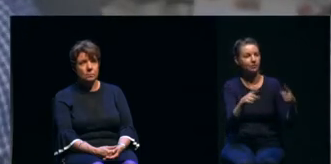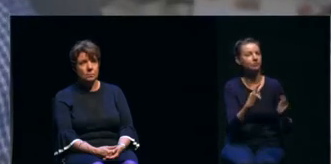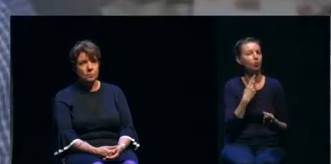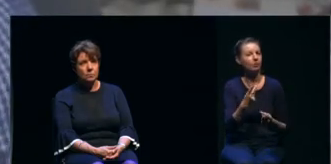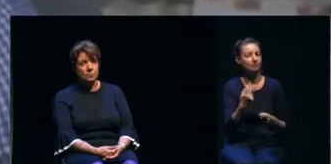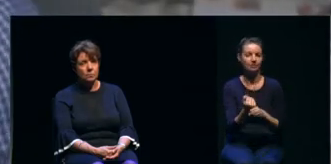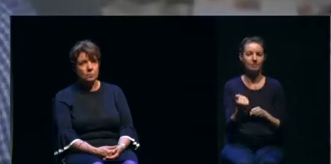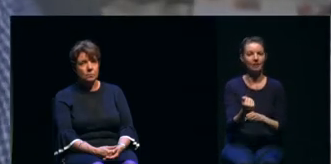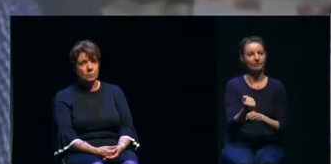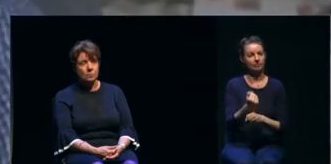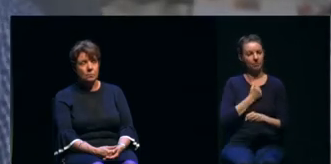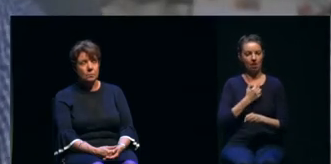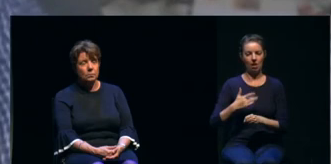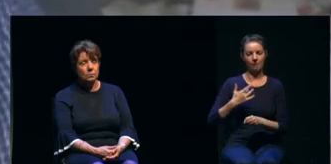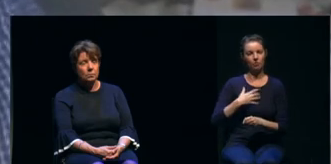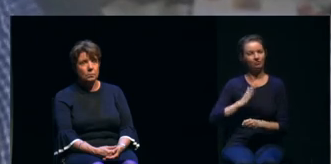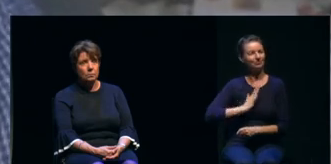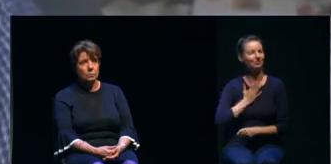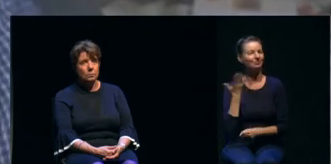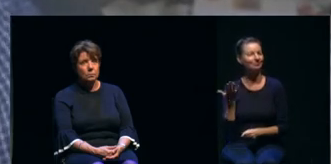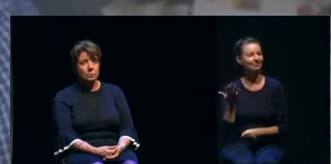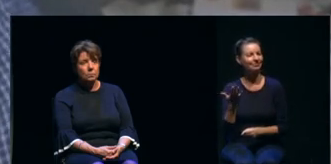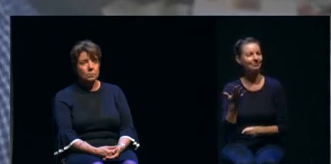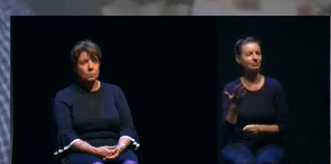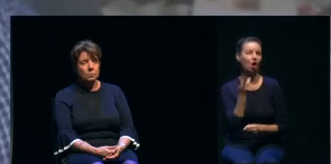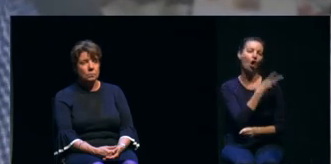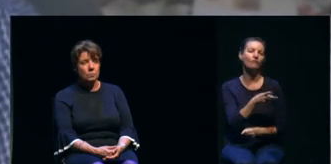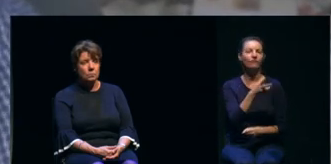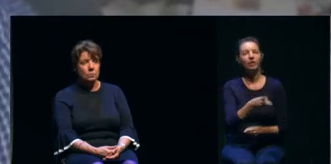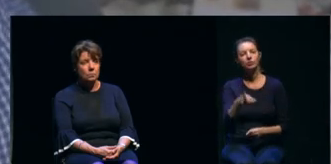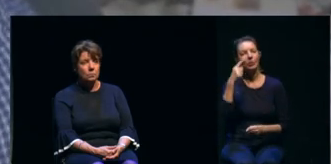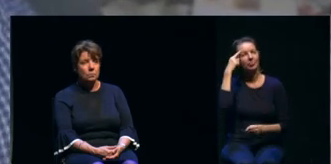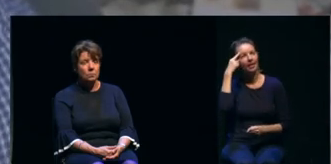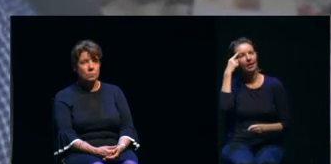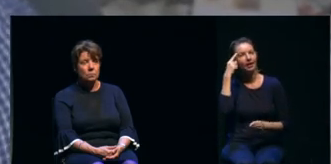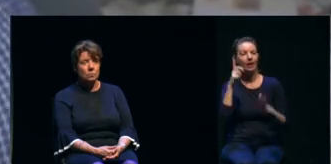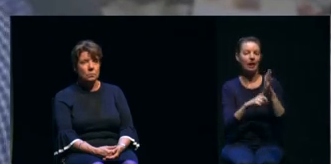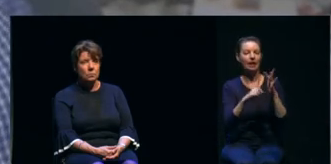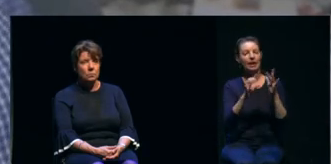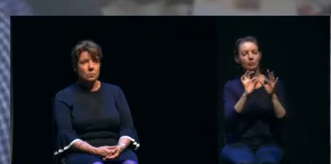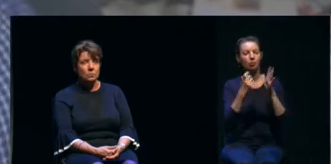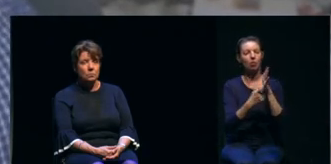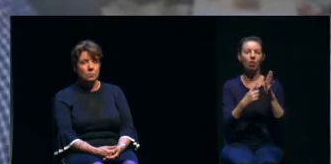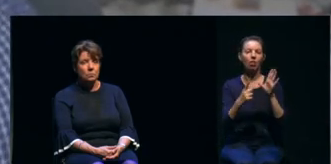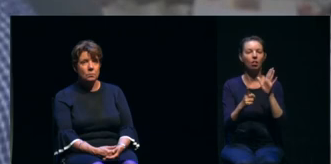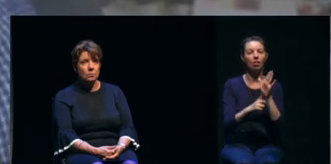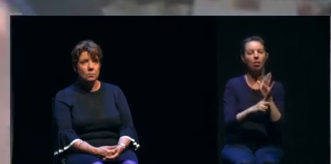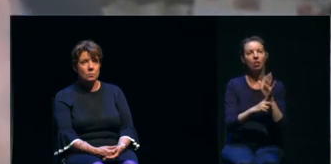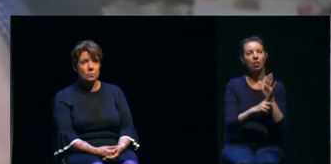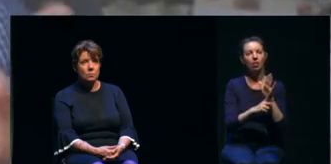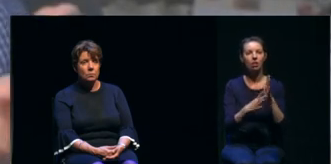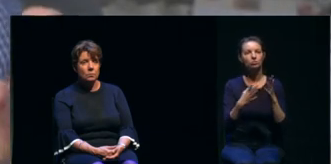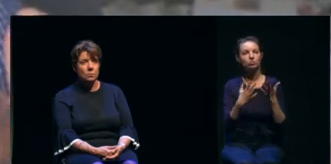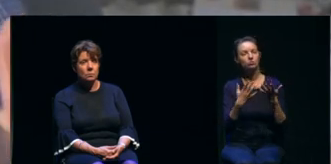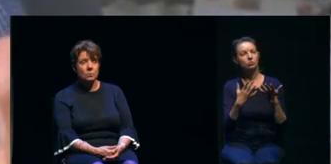more fascinating. You know, I think we often think that being sort of liberal and right on is kind of like a luxury or a duty. It's